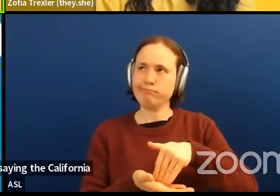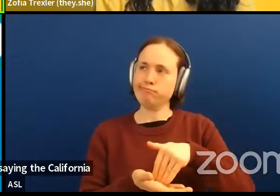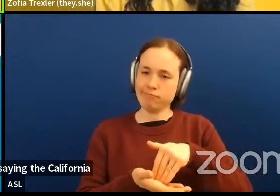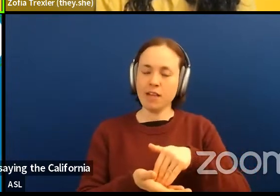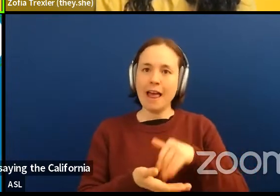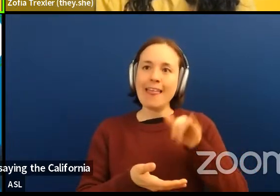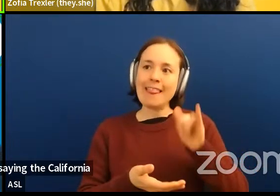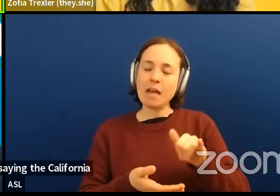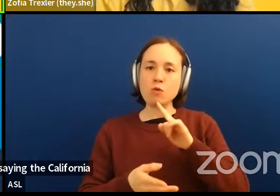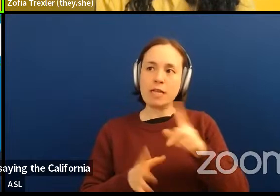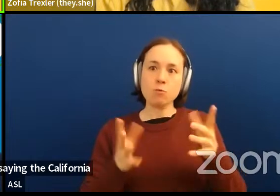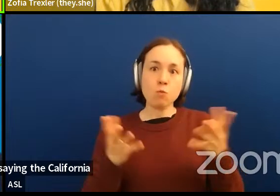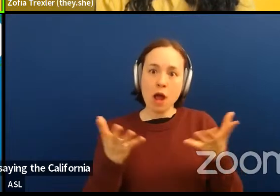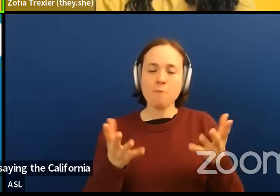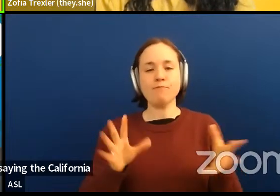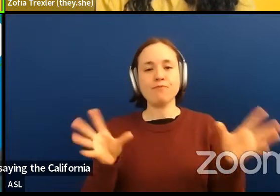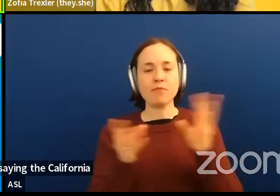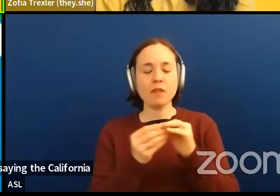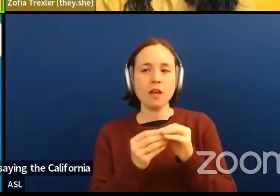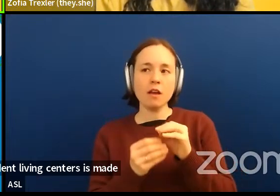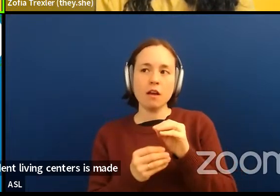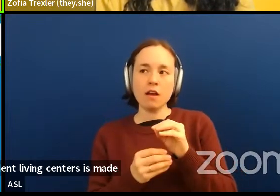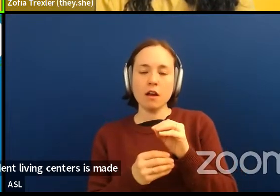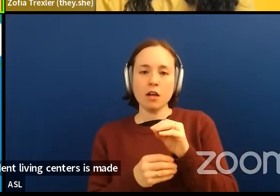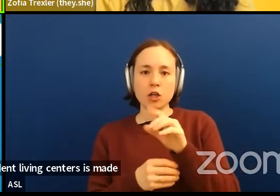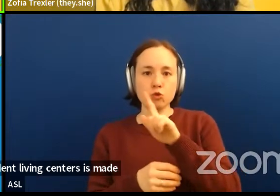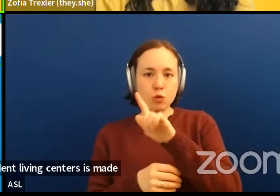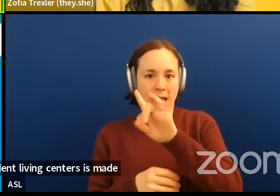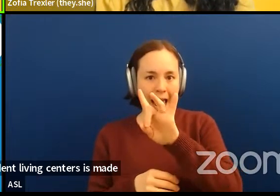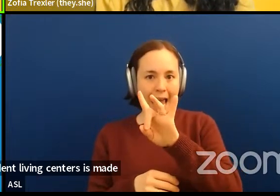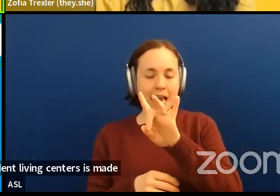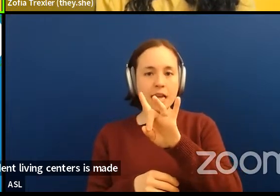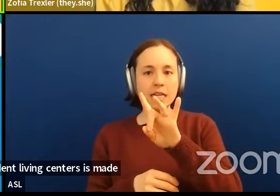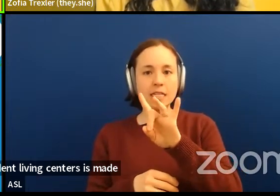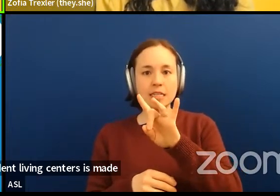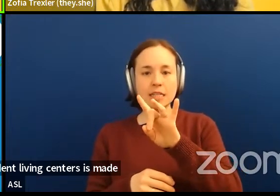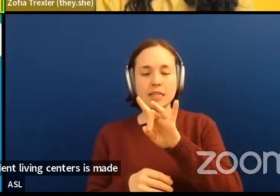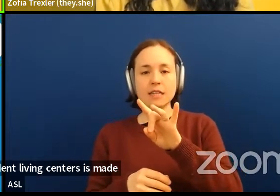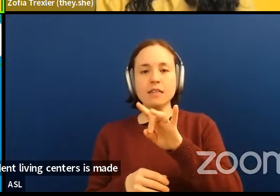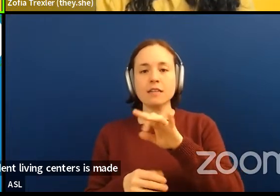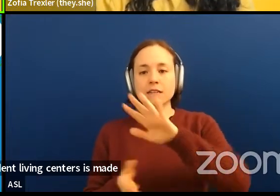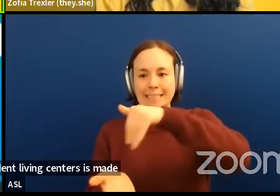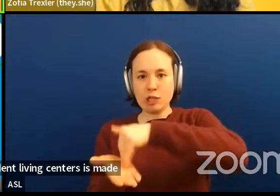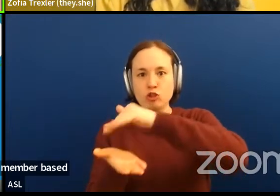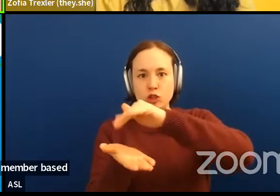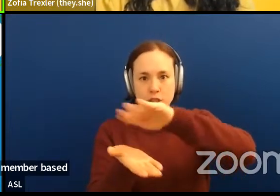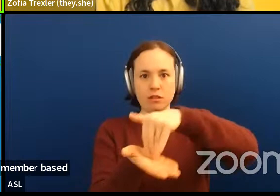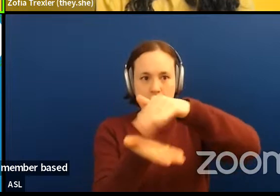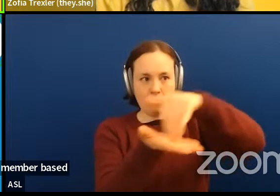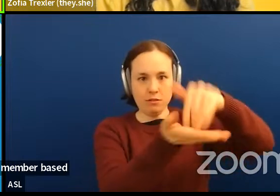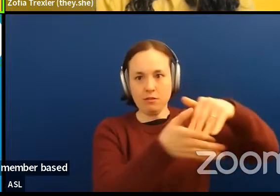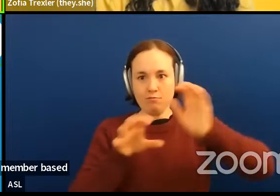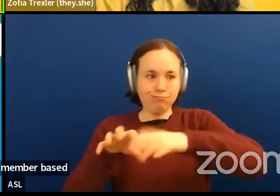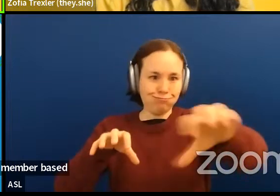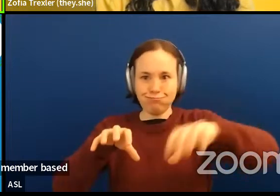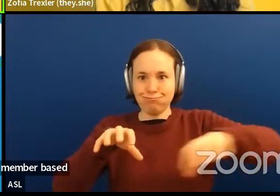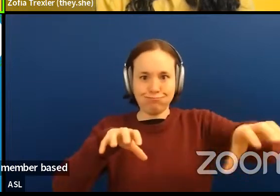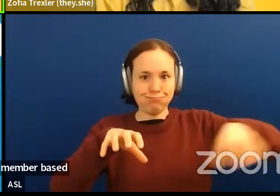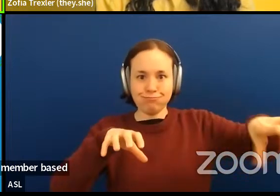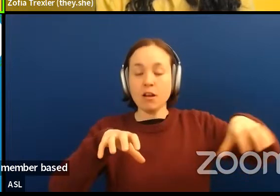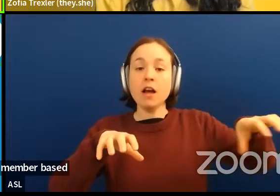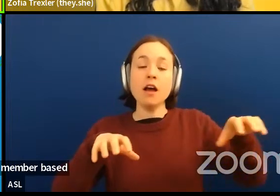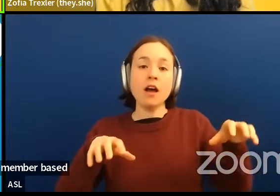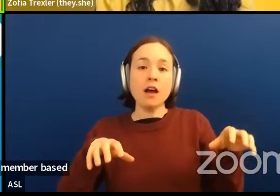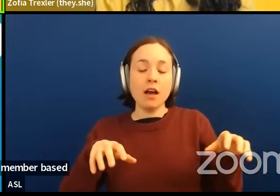of 25 out of 28 member-based centers who which